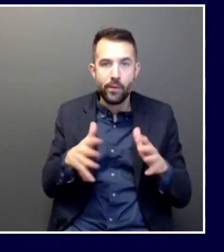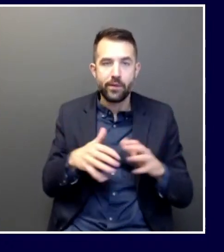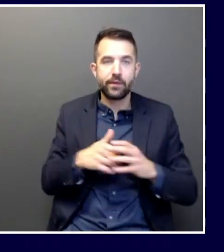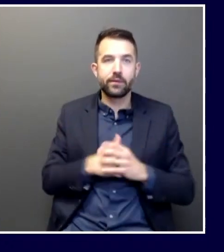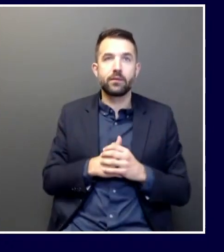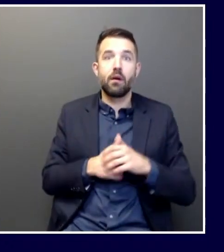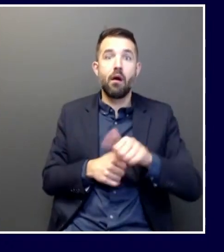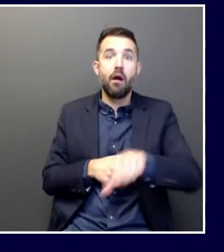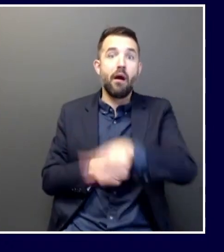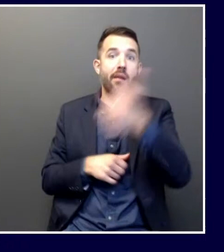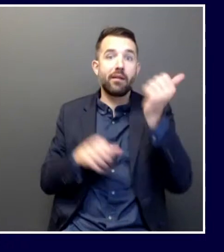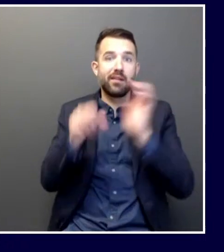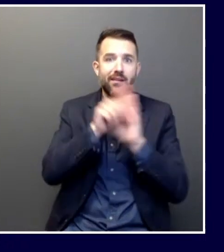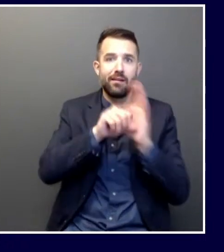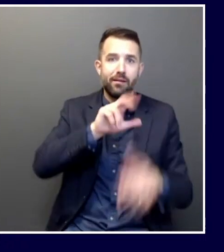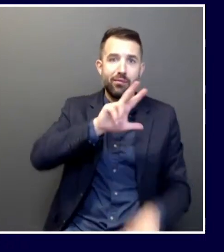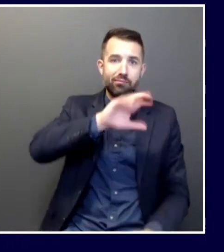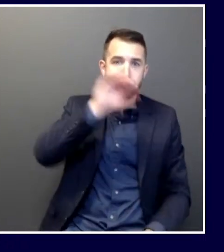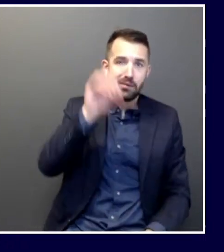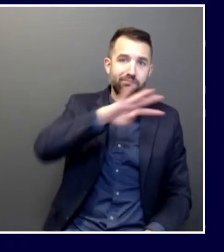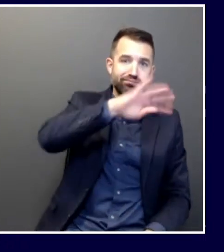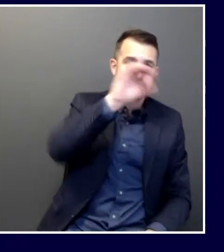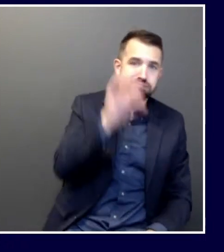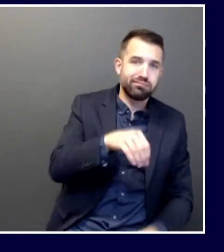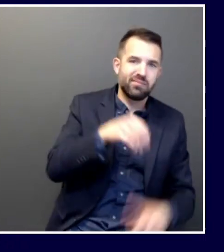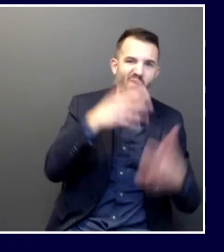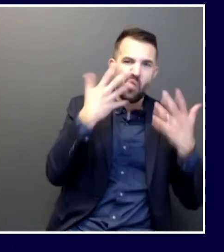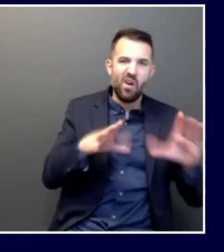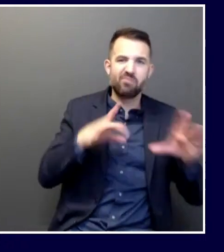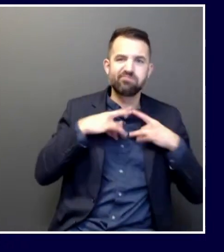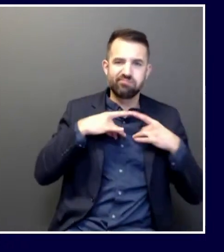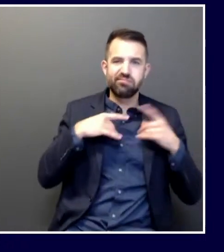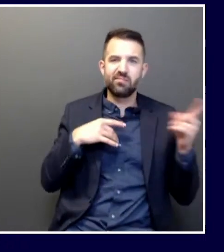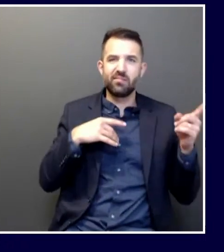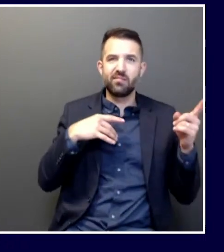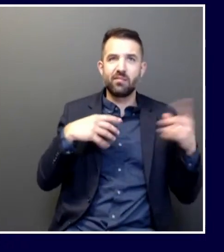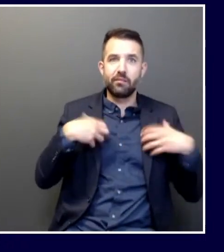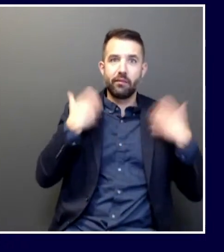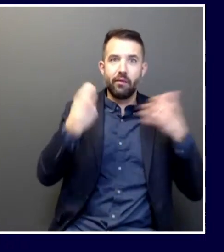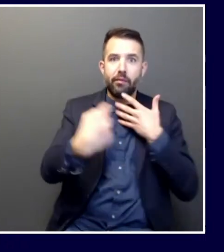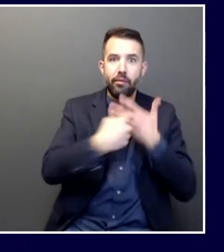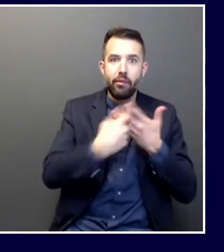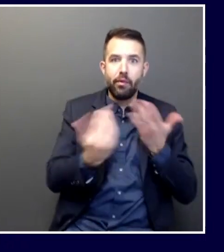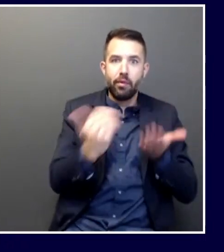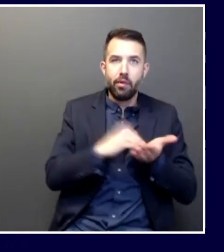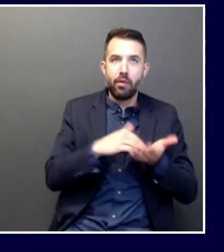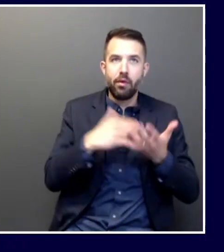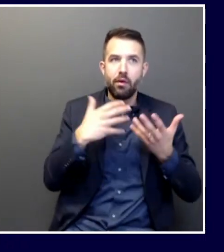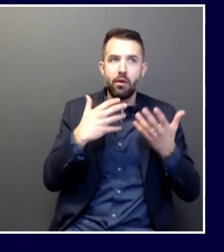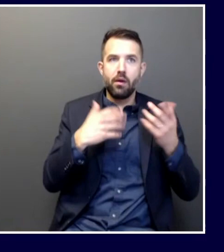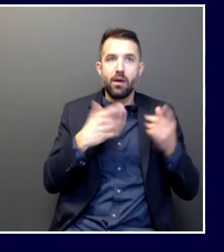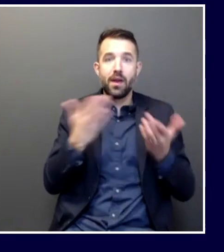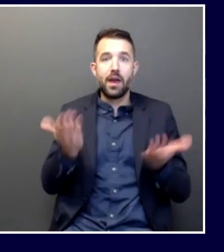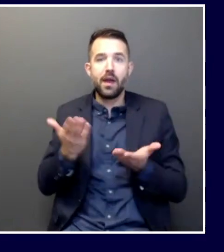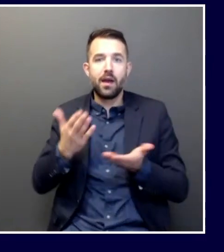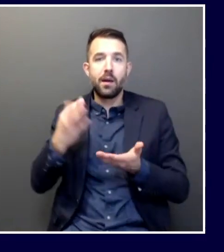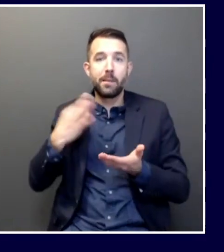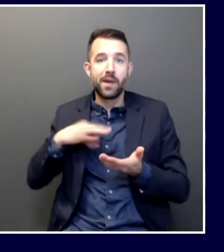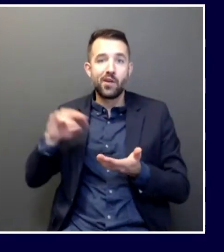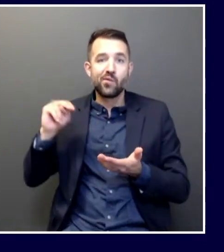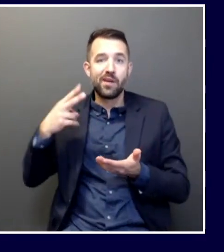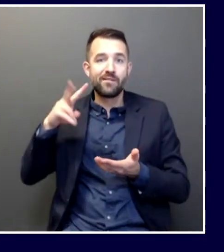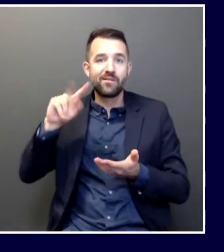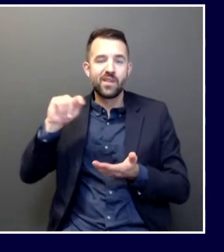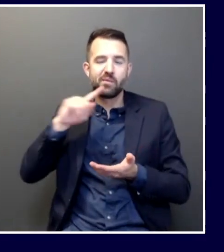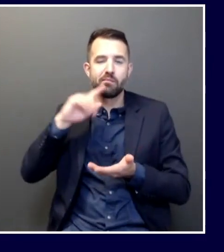we're seeing high numbers and spikes right now is that we are essentially experiencing what much of the rest